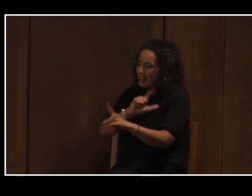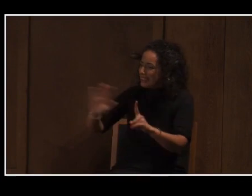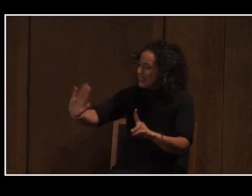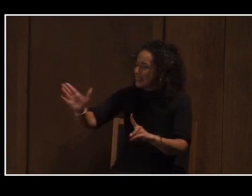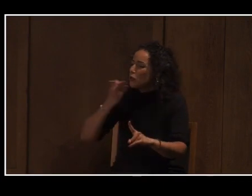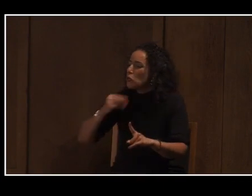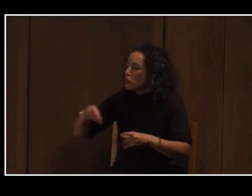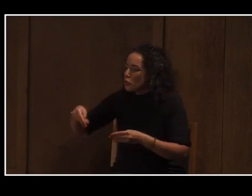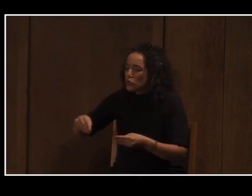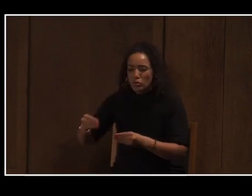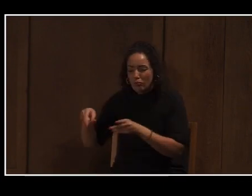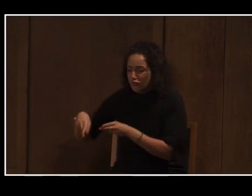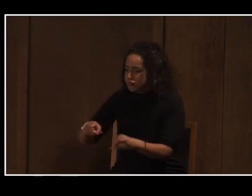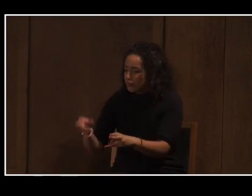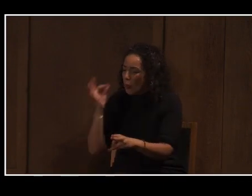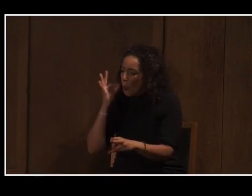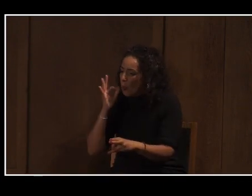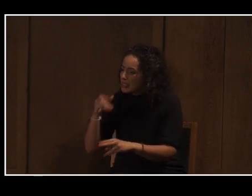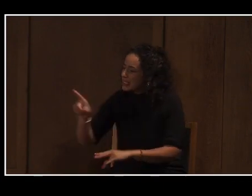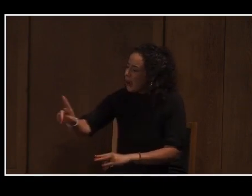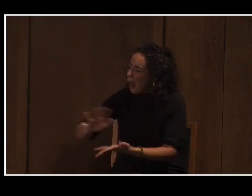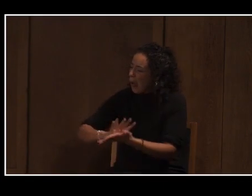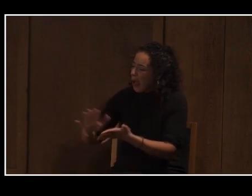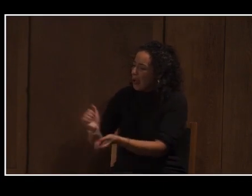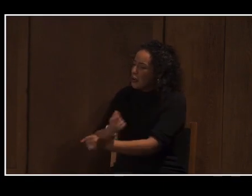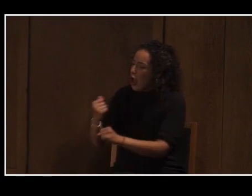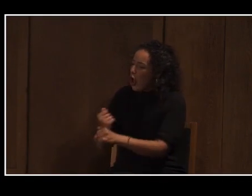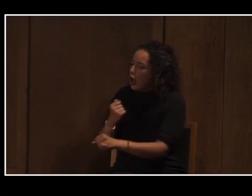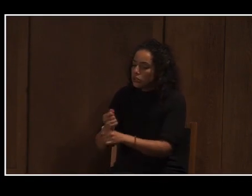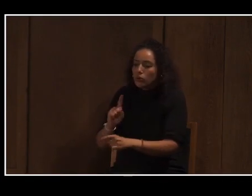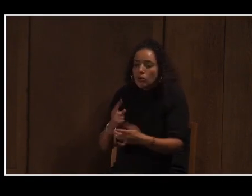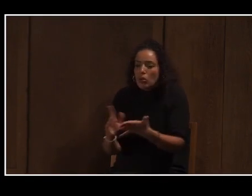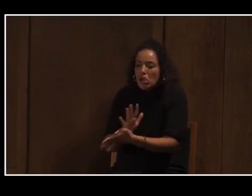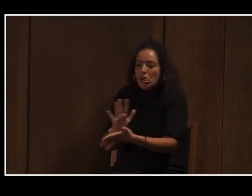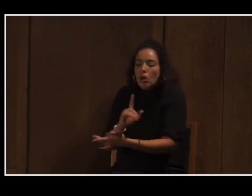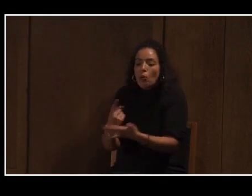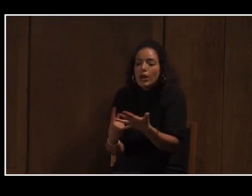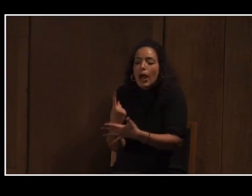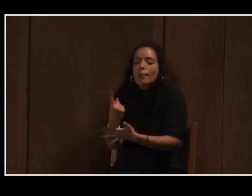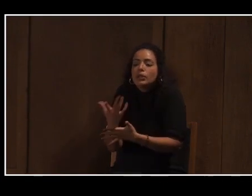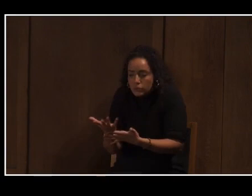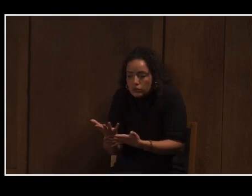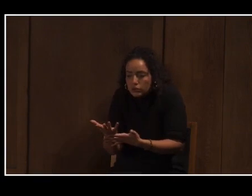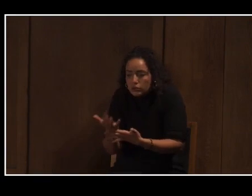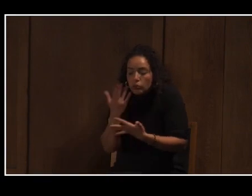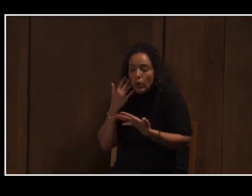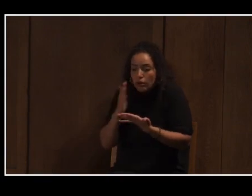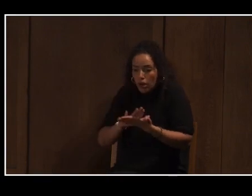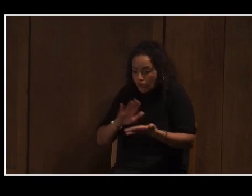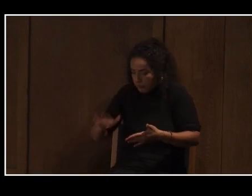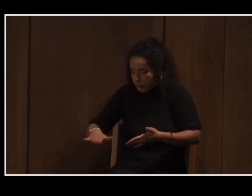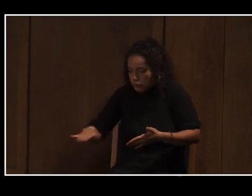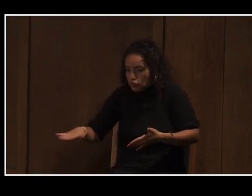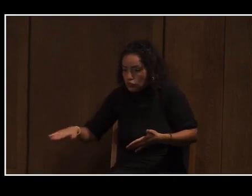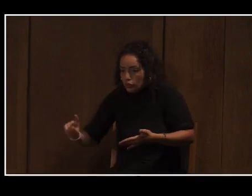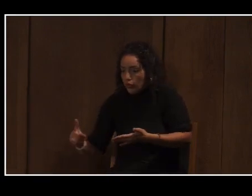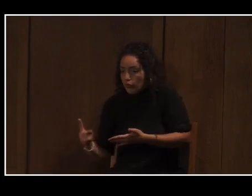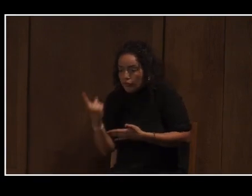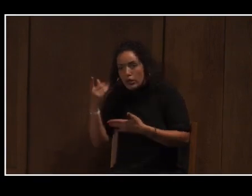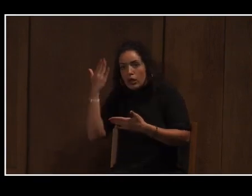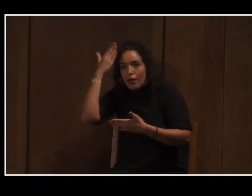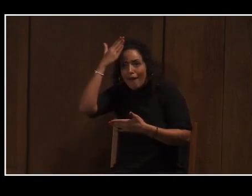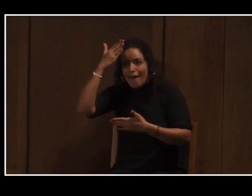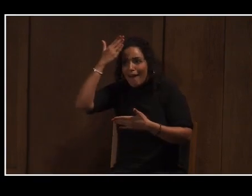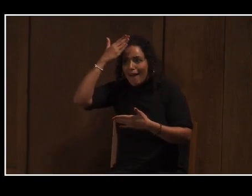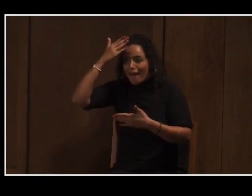it pollutes, and be self-righteous about it, what happens when actually the entry point, for example, is the kids? When you actually first instigate the imagination,